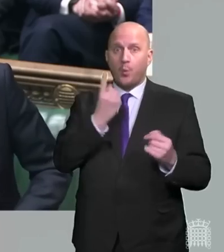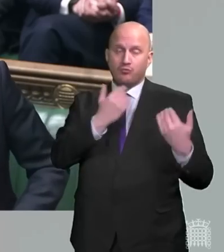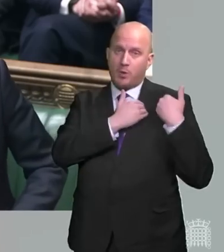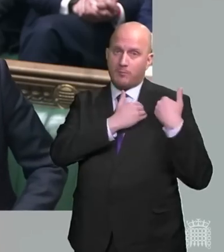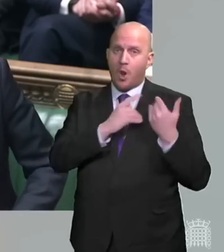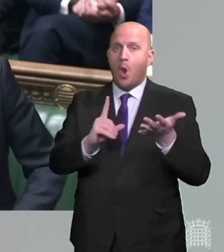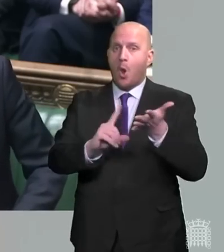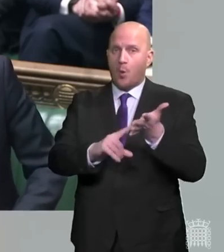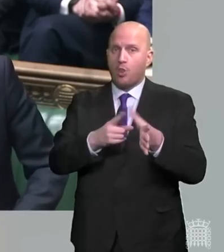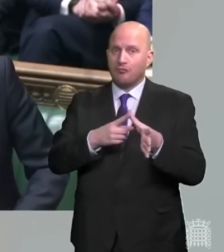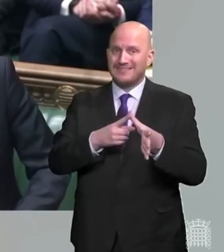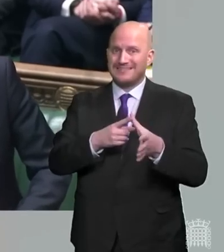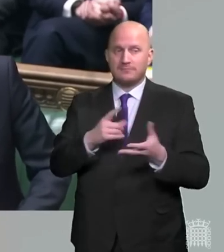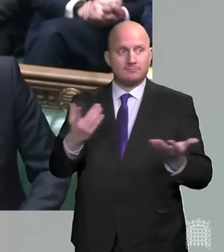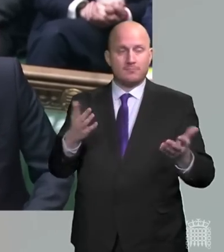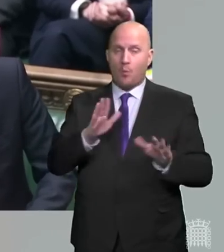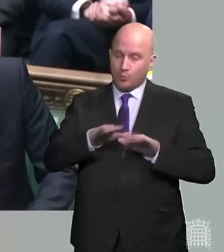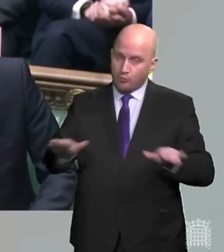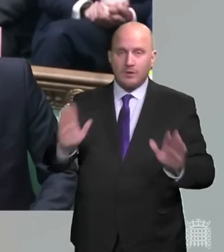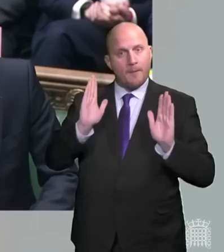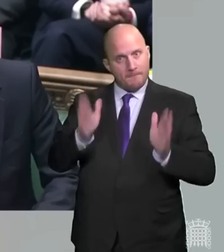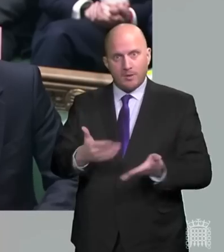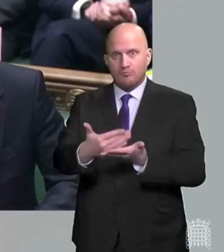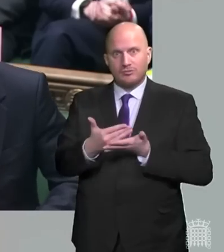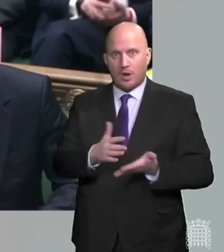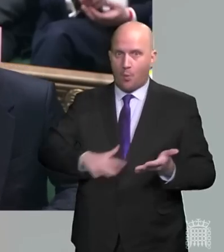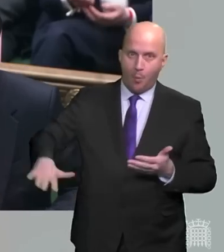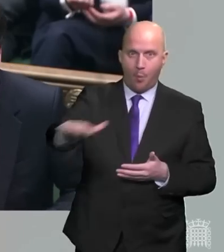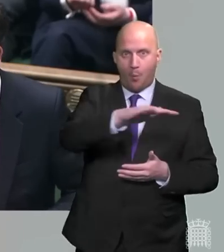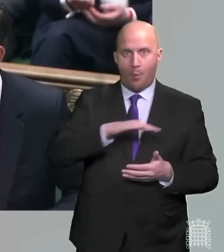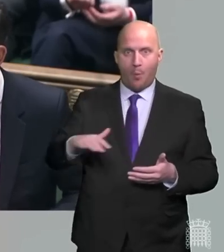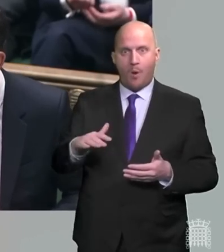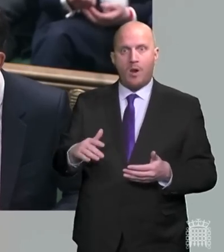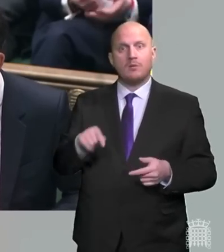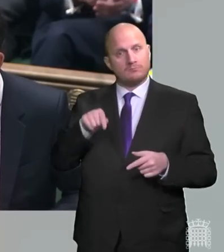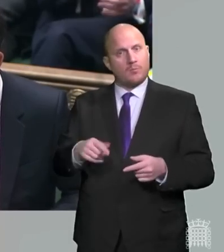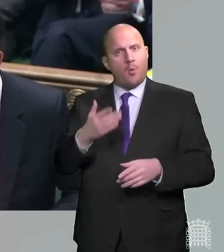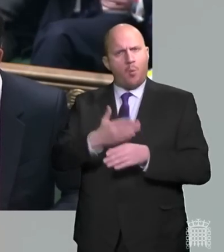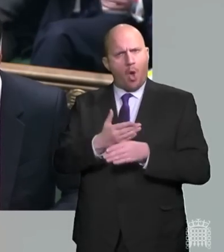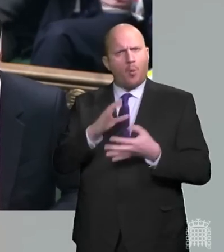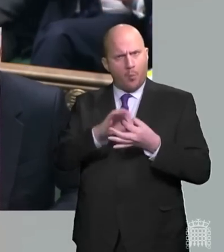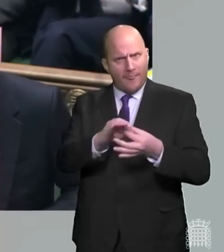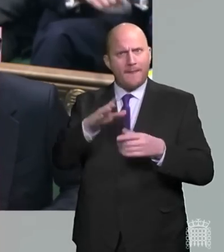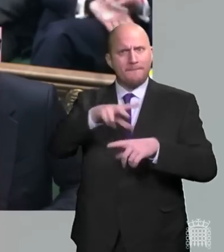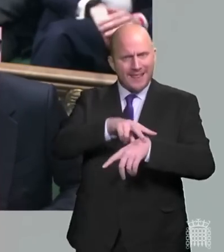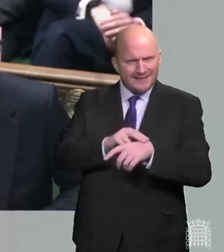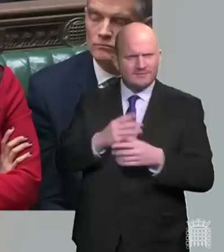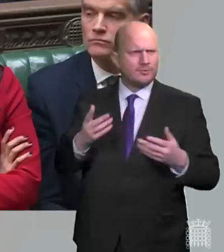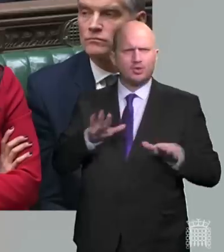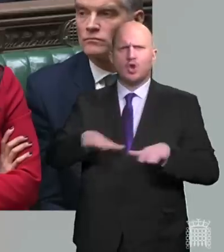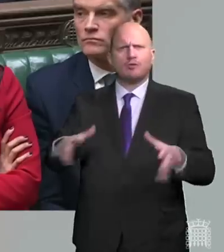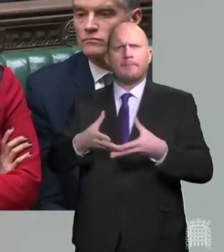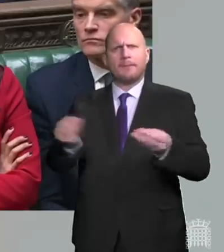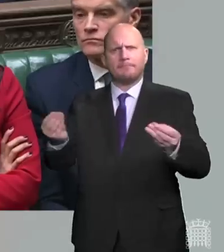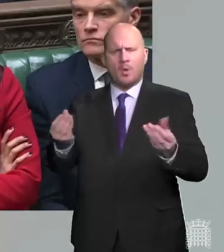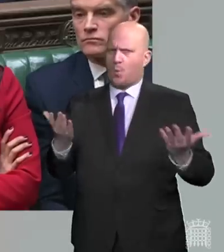regardless of where they go missing from. And in that situation, they work closely with the local agencies, including the police, to establish their whereabouts. And